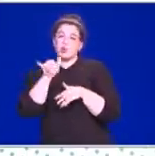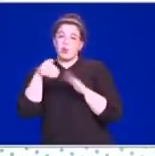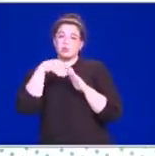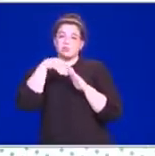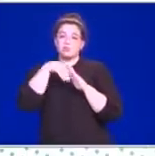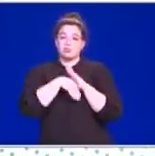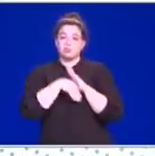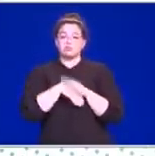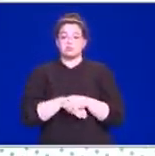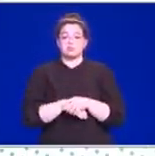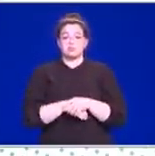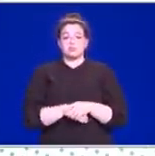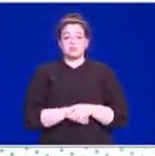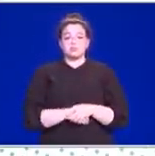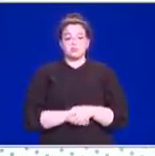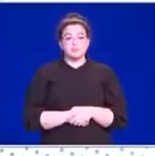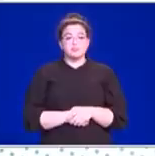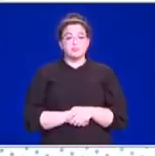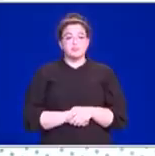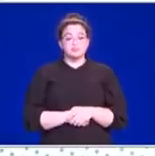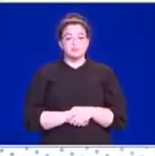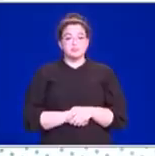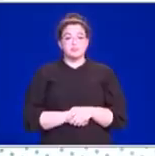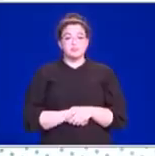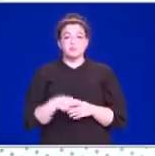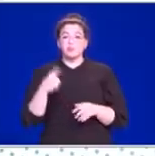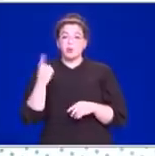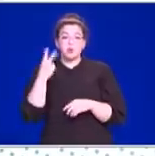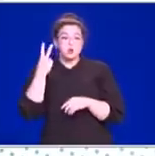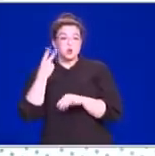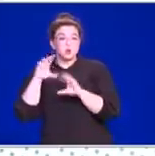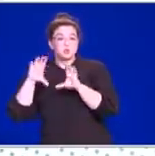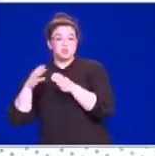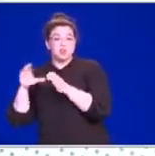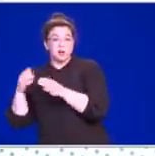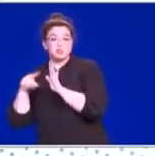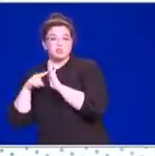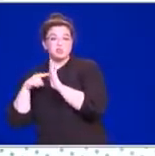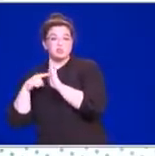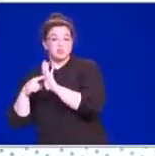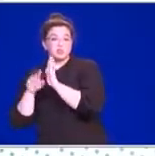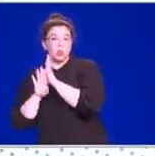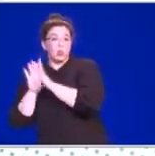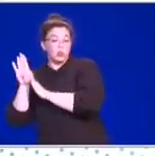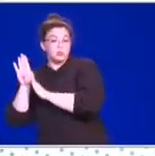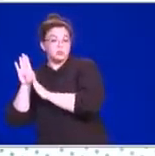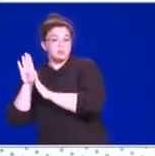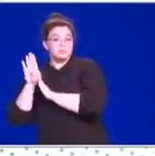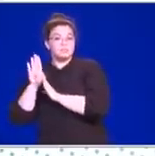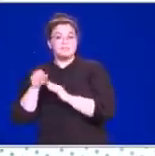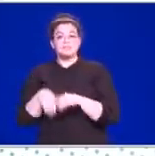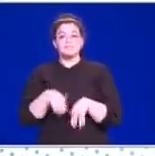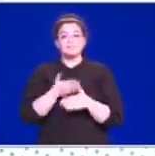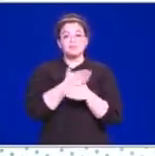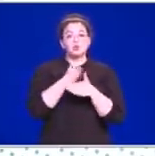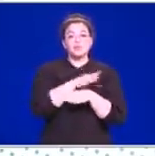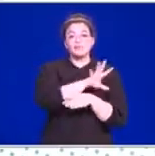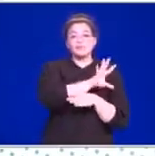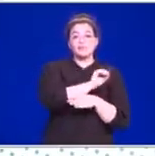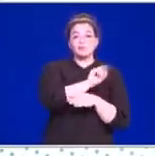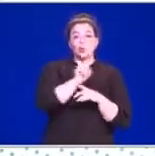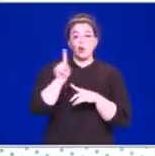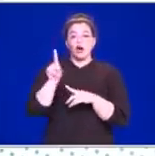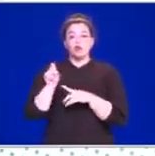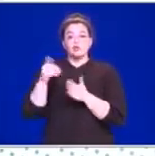lost people this decade on average. Only two categories of counties showed growth. Counties with between 50 and